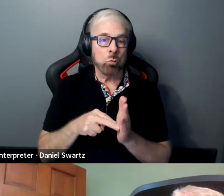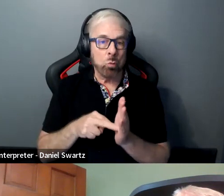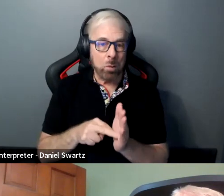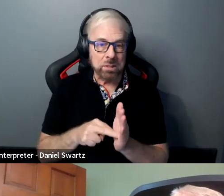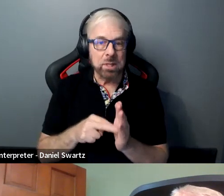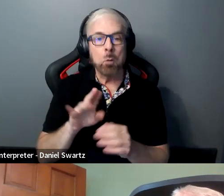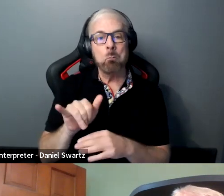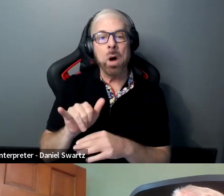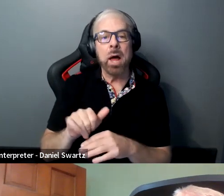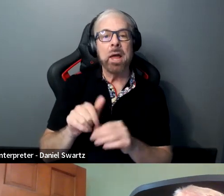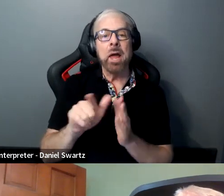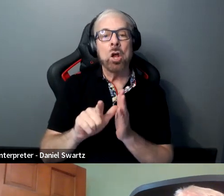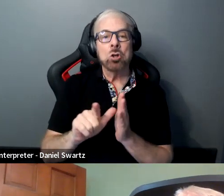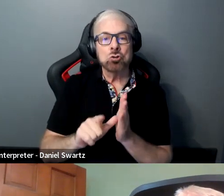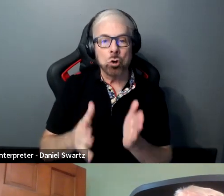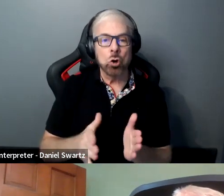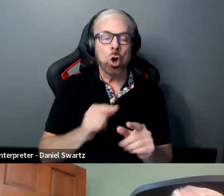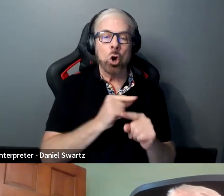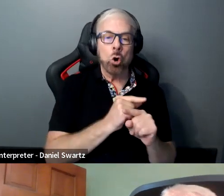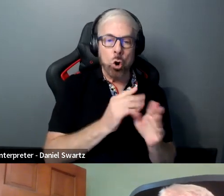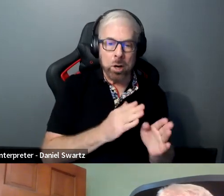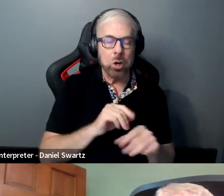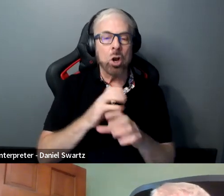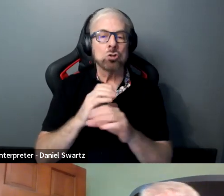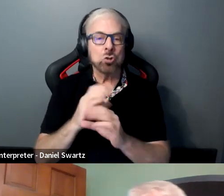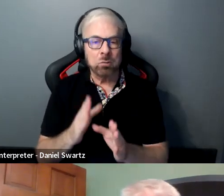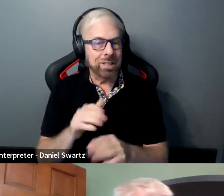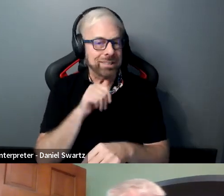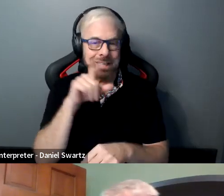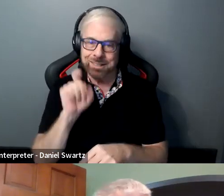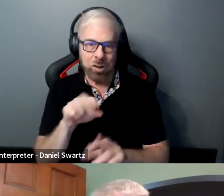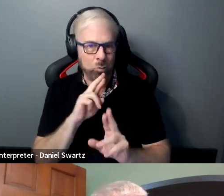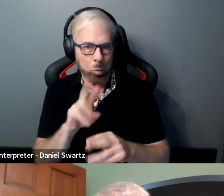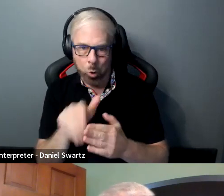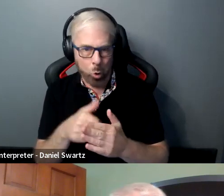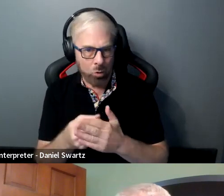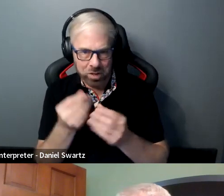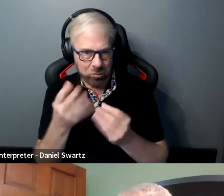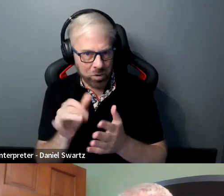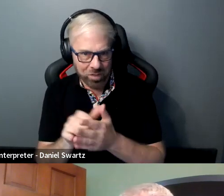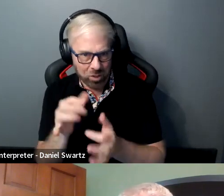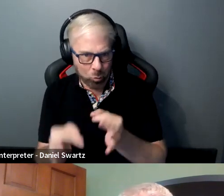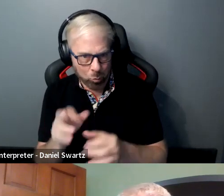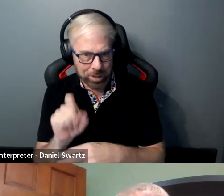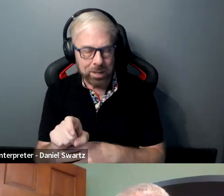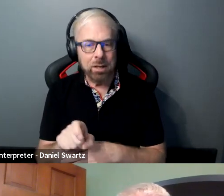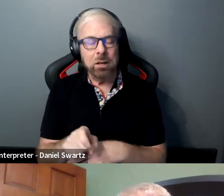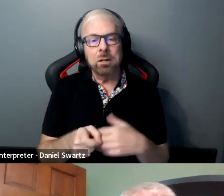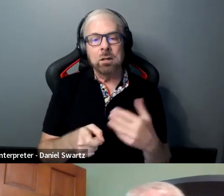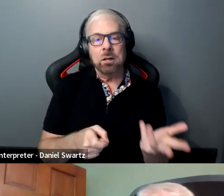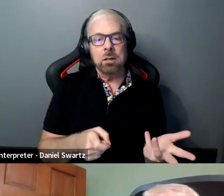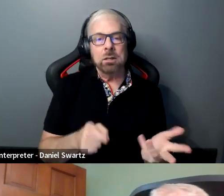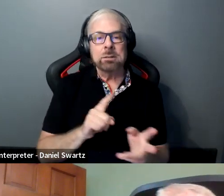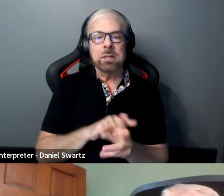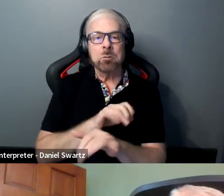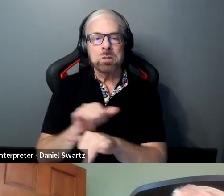a guardian or conservator doesn't have to report all the information that the court needs, while a